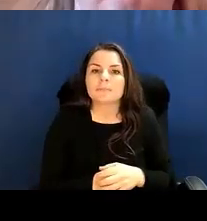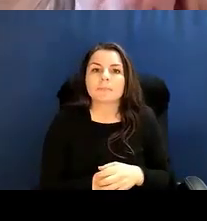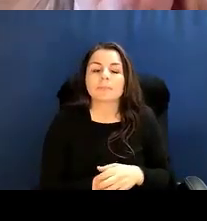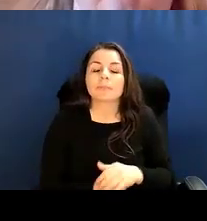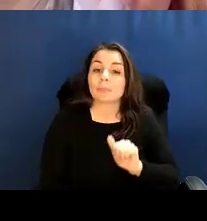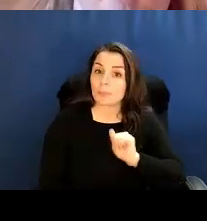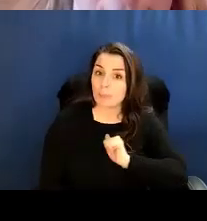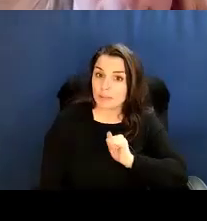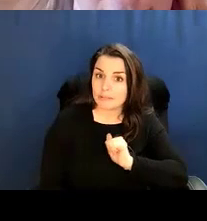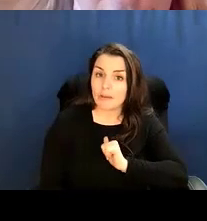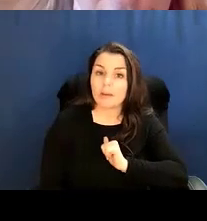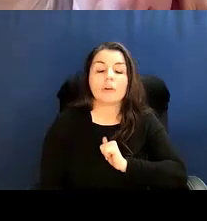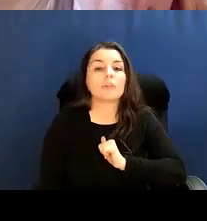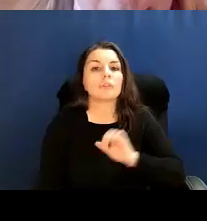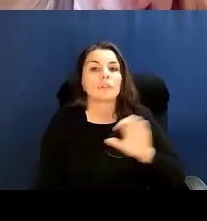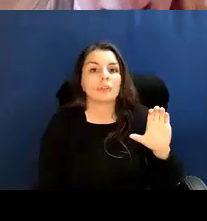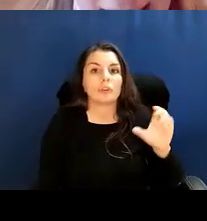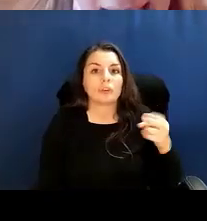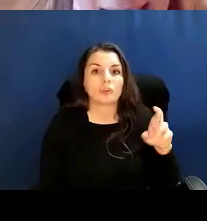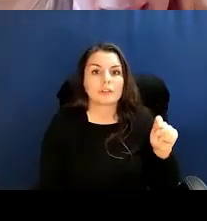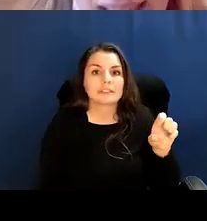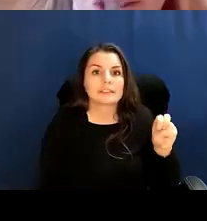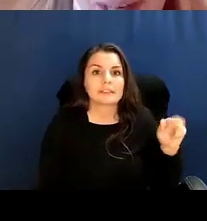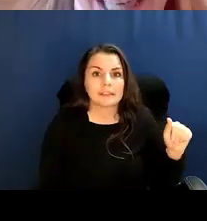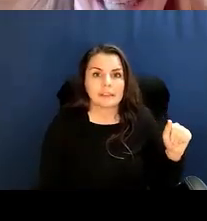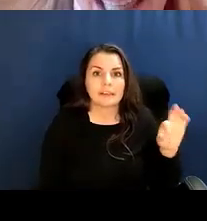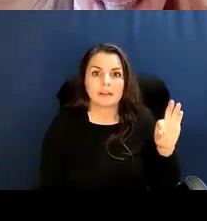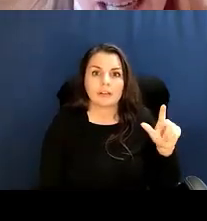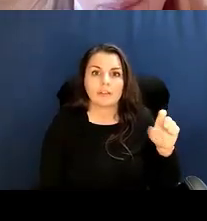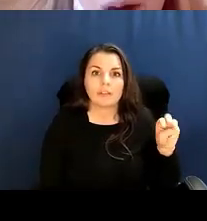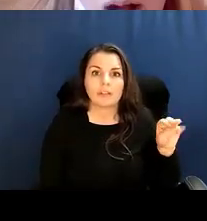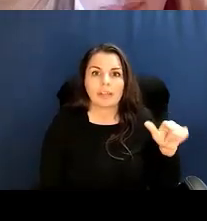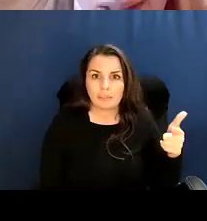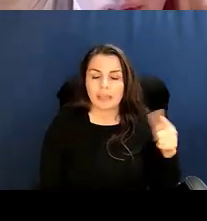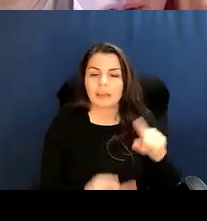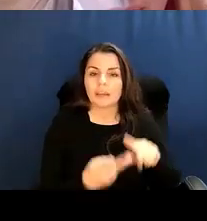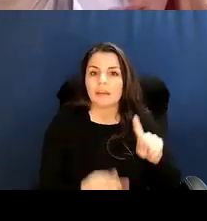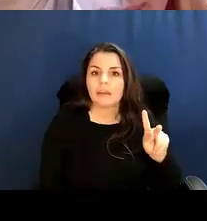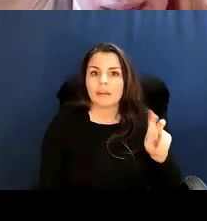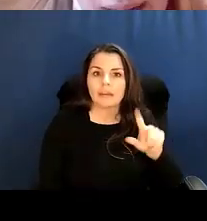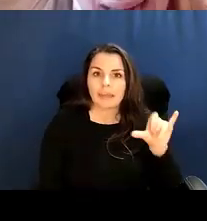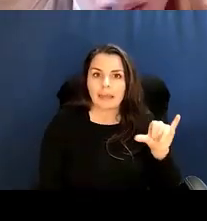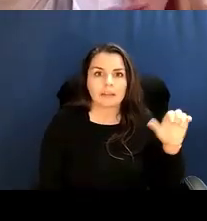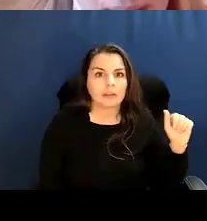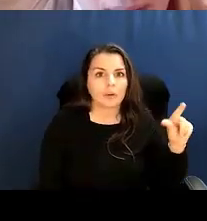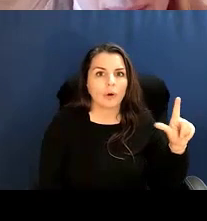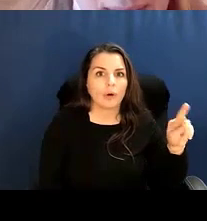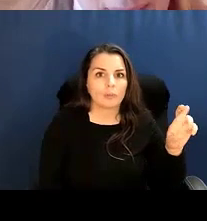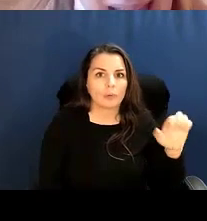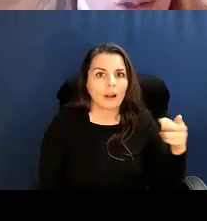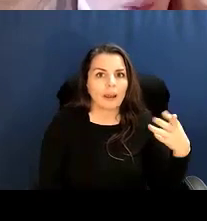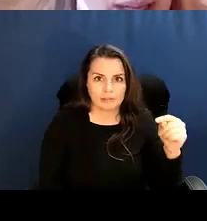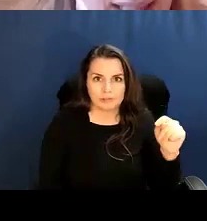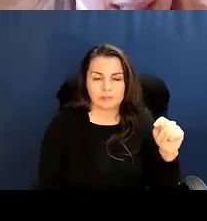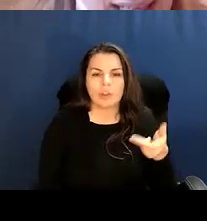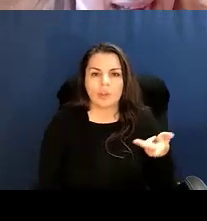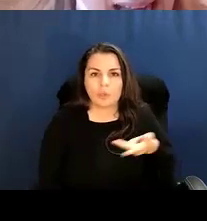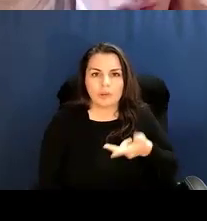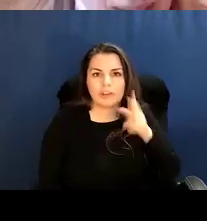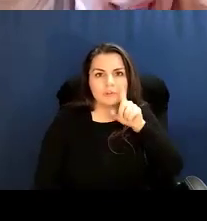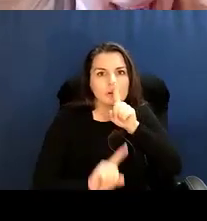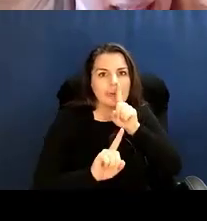Myself and Christina Fleming and Kelly Albrecht will be answering those as